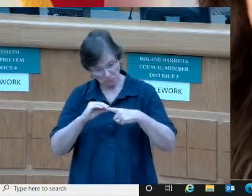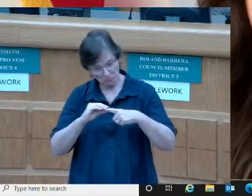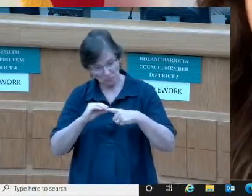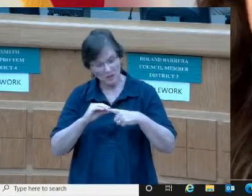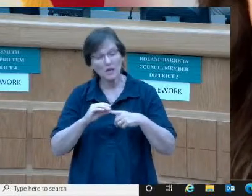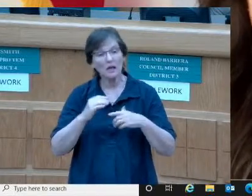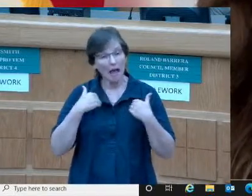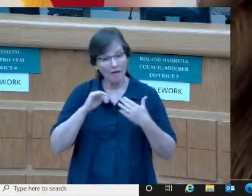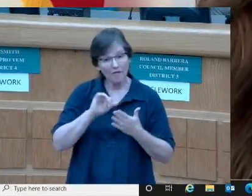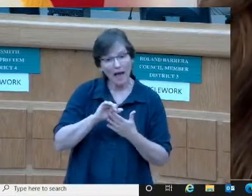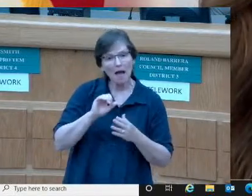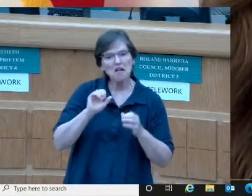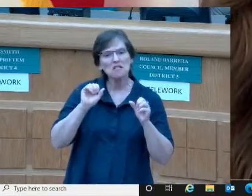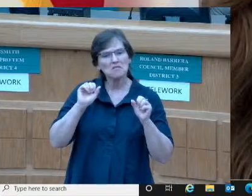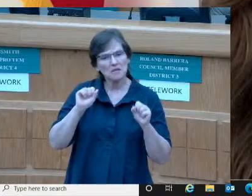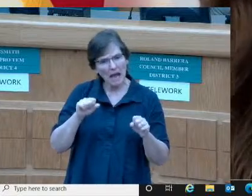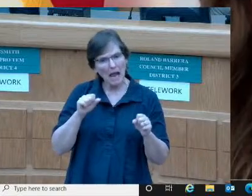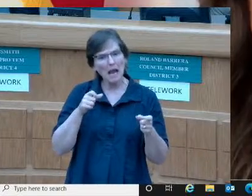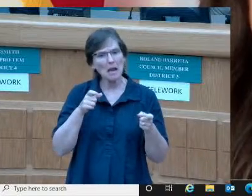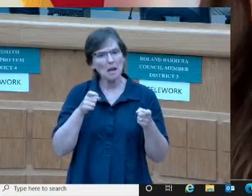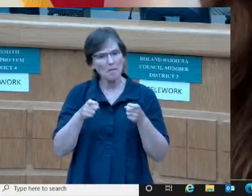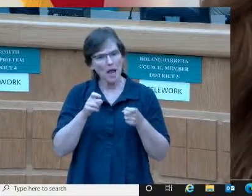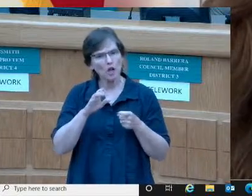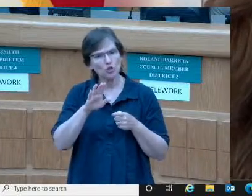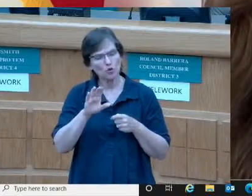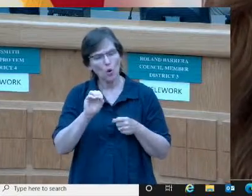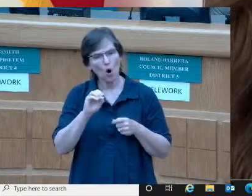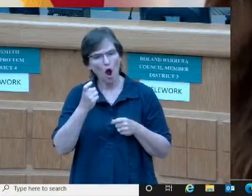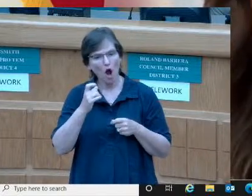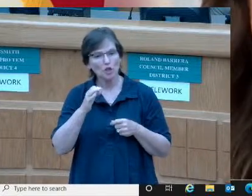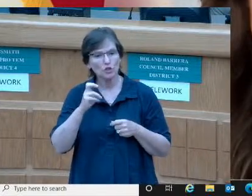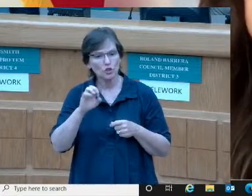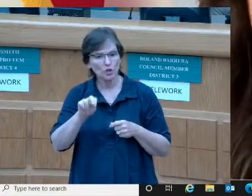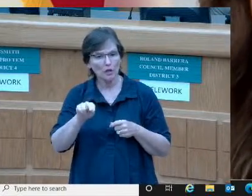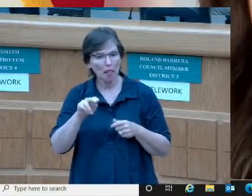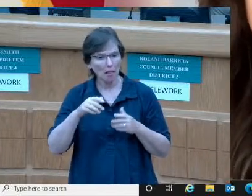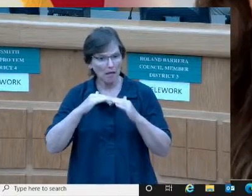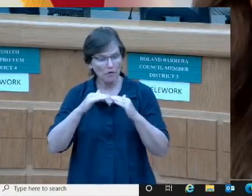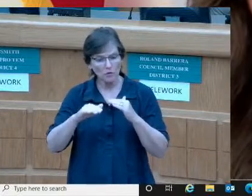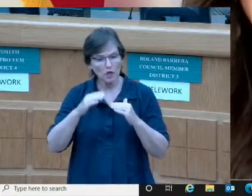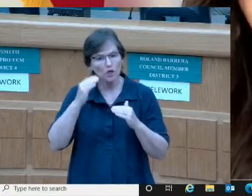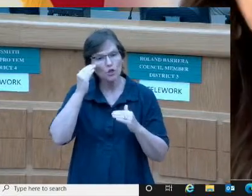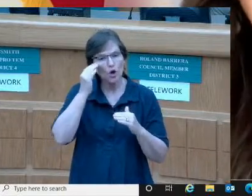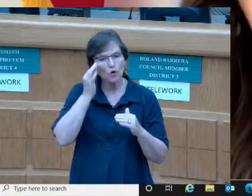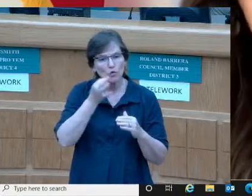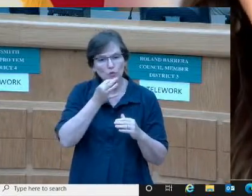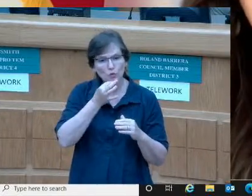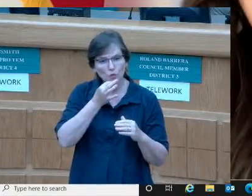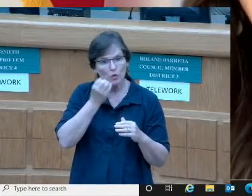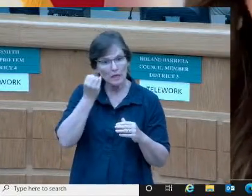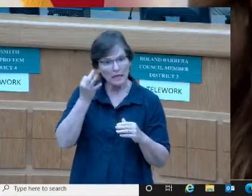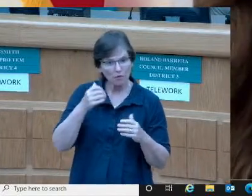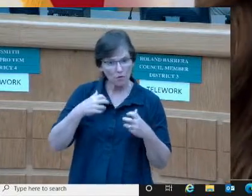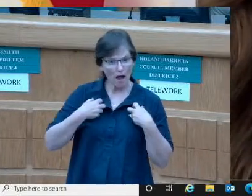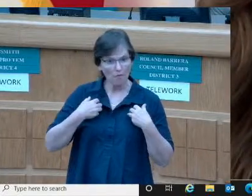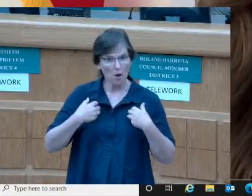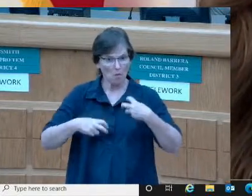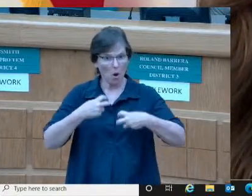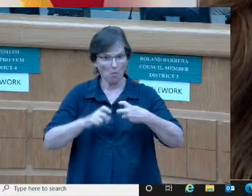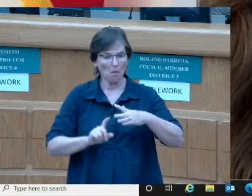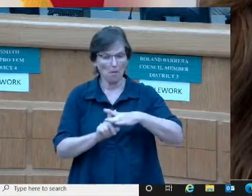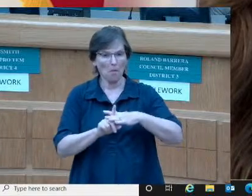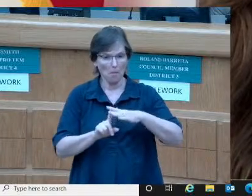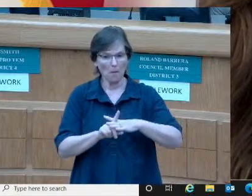of something getting worse. The earlier we get you to treatment, obviously the better outcome you will